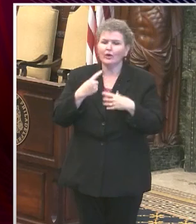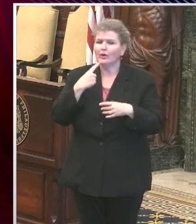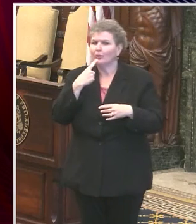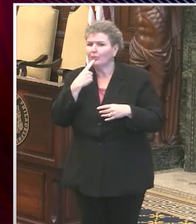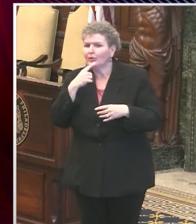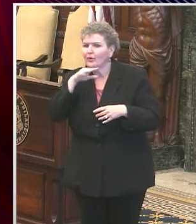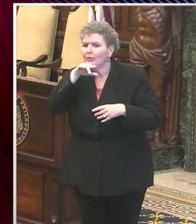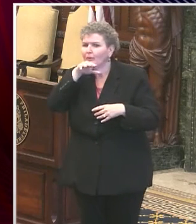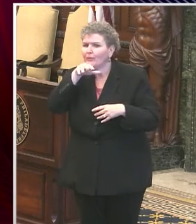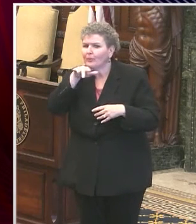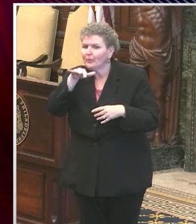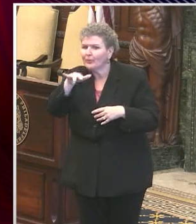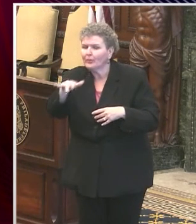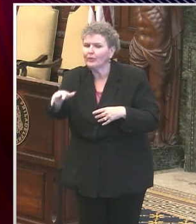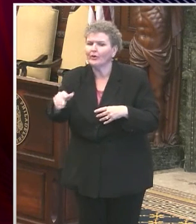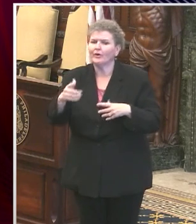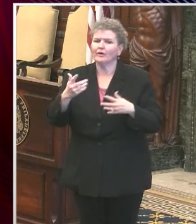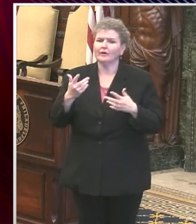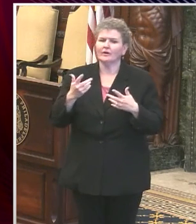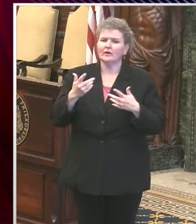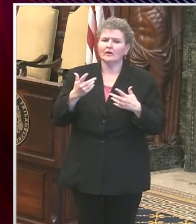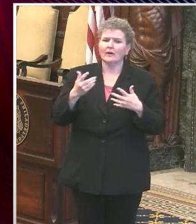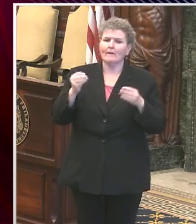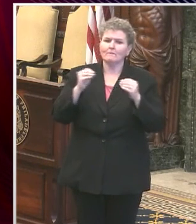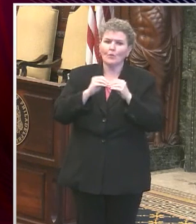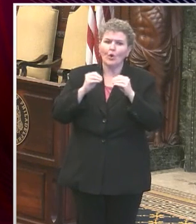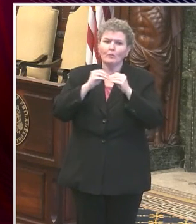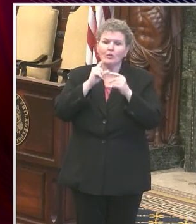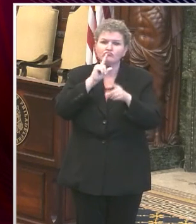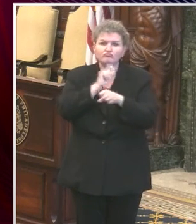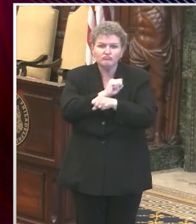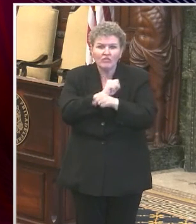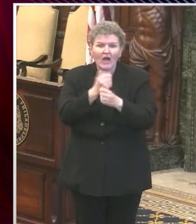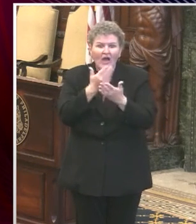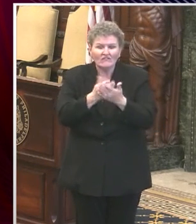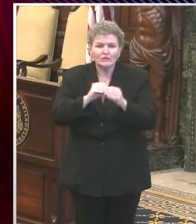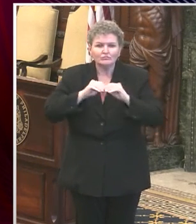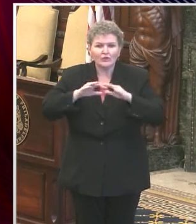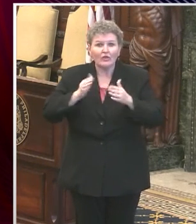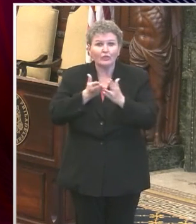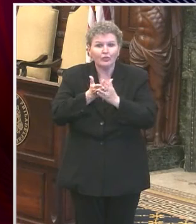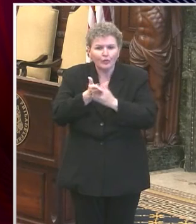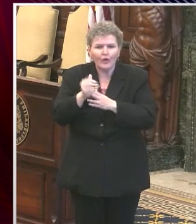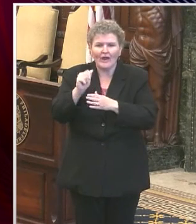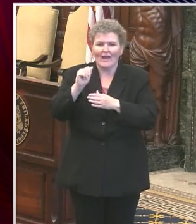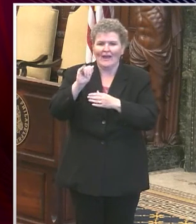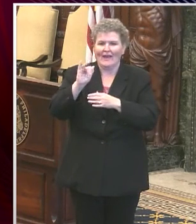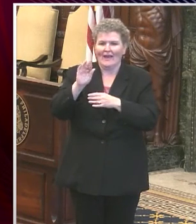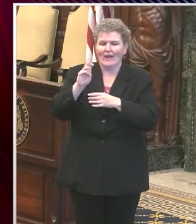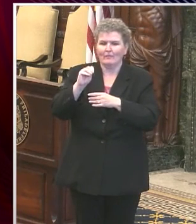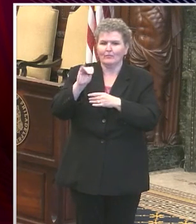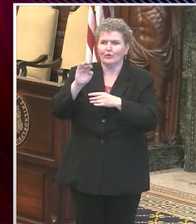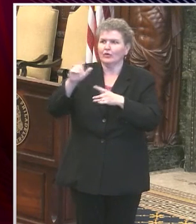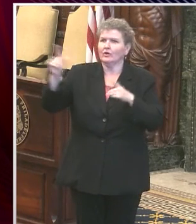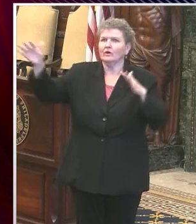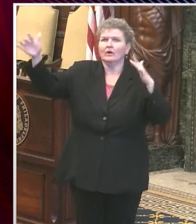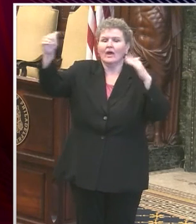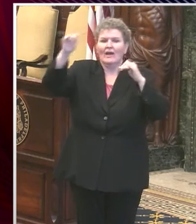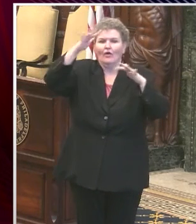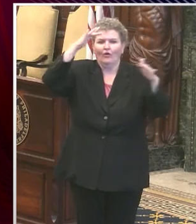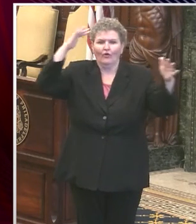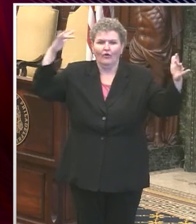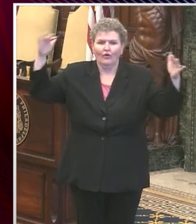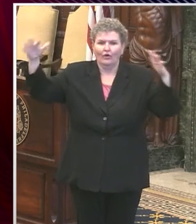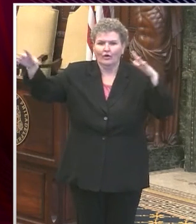is increasing evidence that it can be spread to a certain extent airborne, so that it may be able to be spread from more than 6 feet.